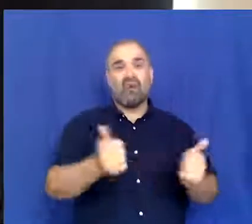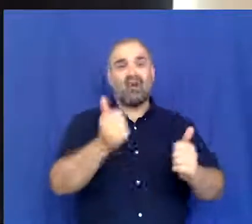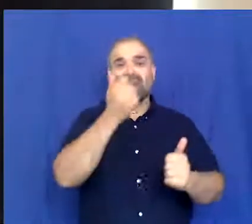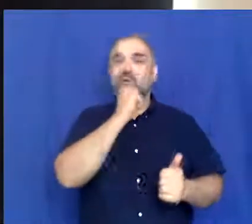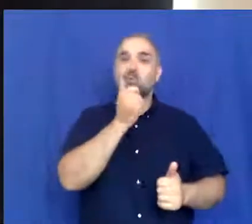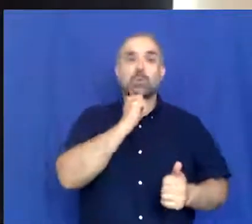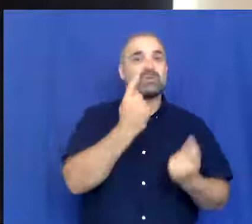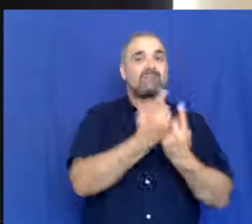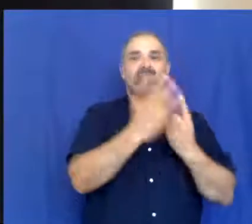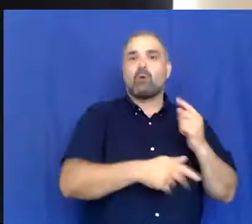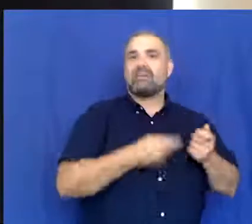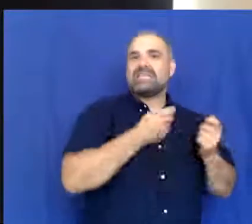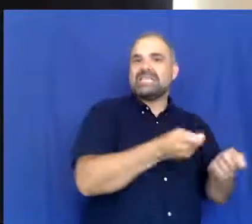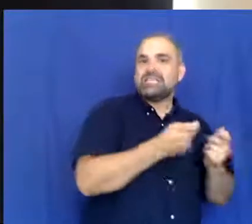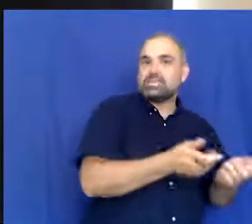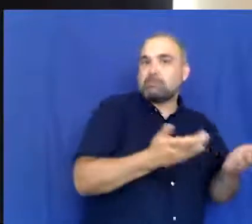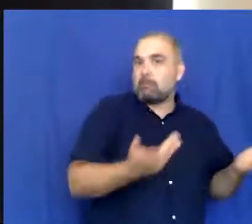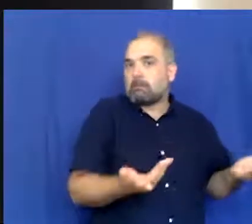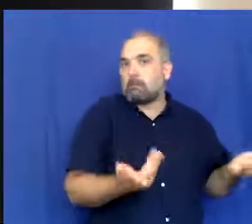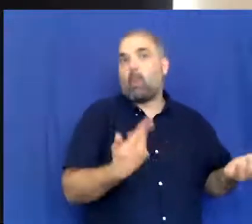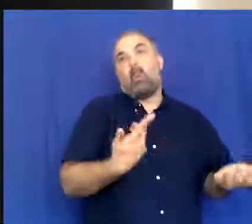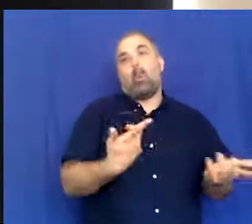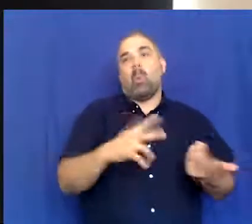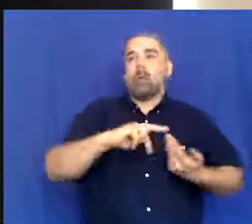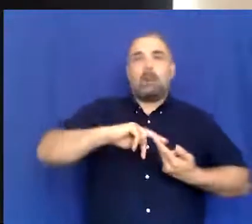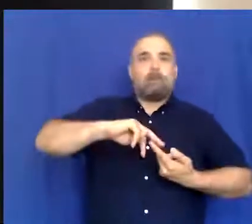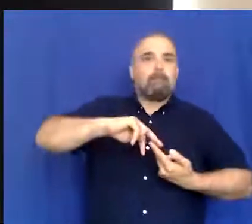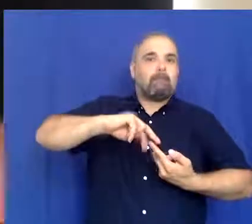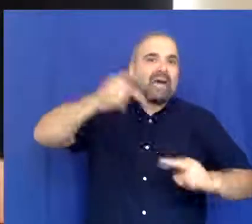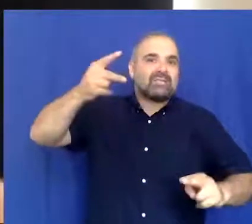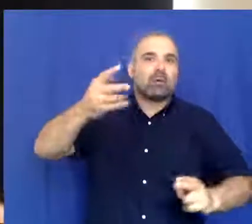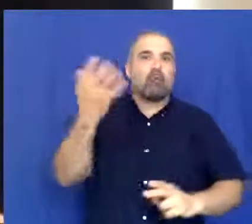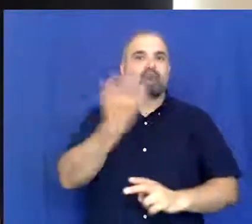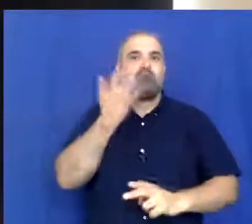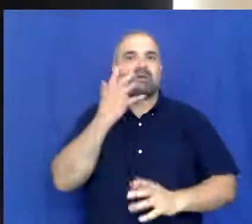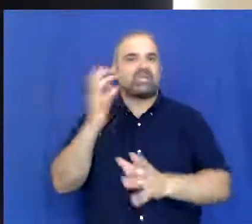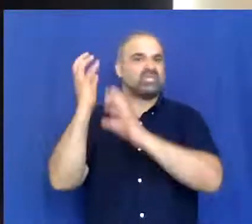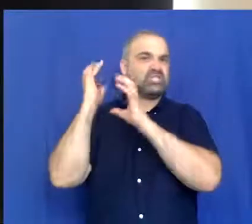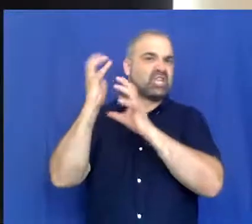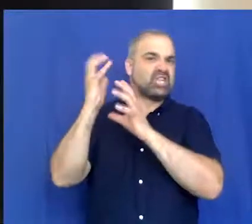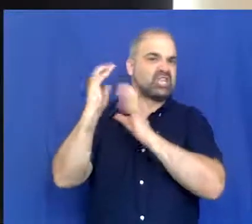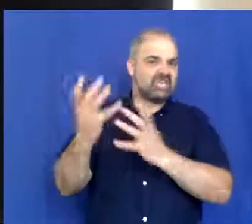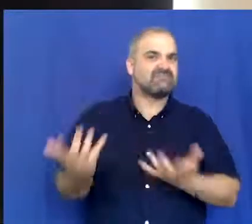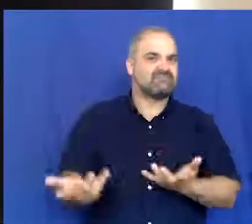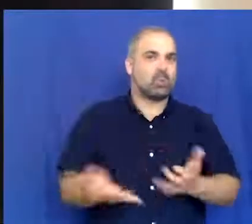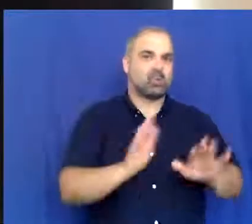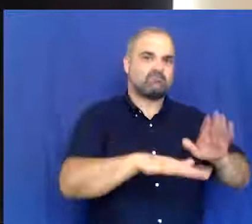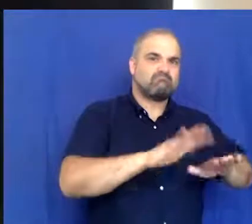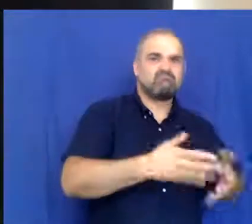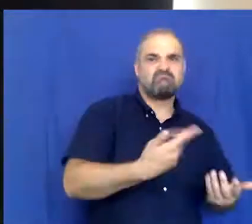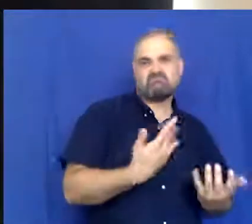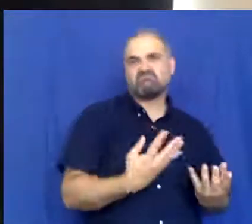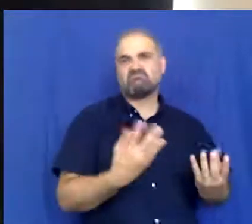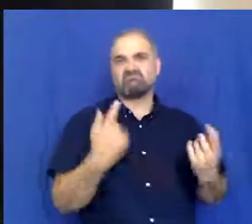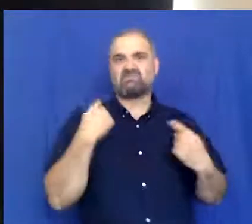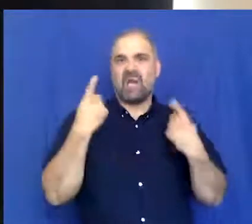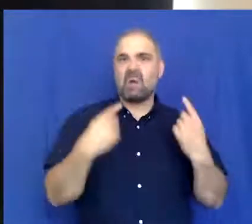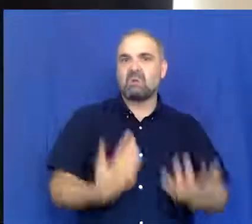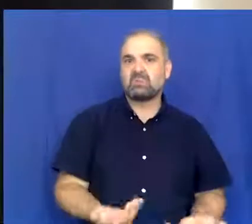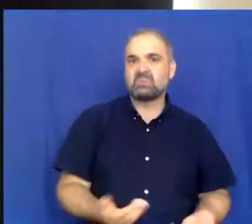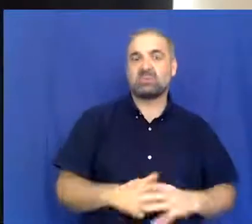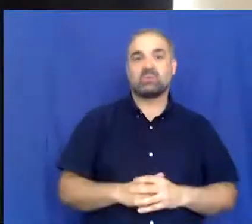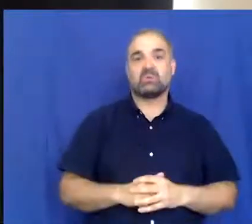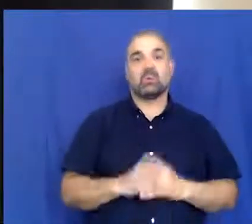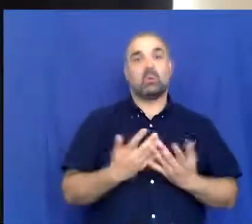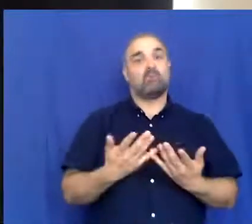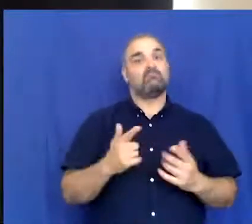with some Tupperware from the kitchen or a bag of pasta or rice, anything that makes a good sound. I'll give you a minute or so to find those